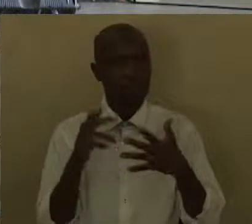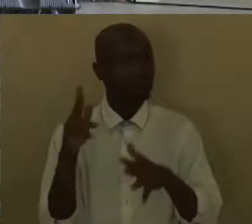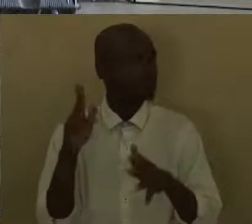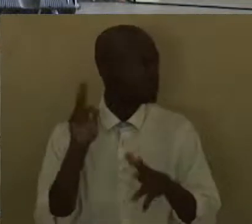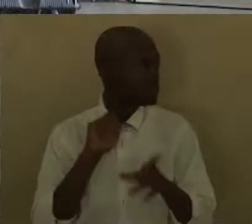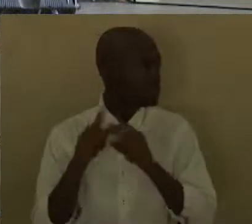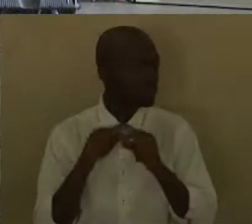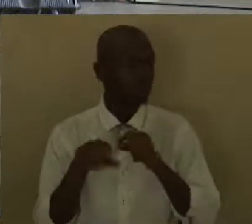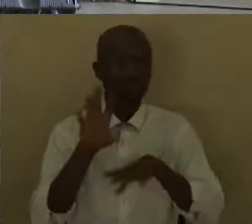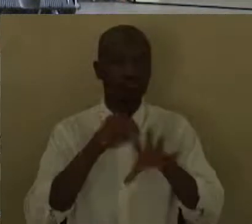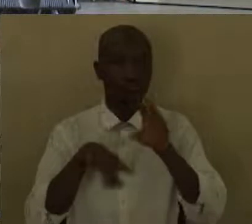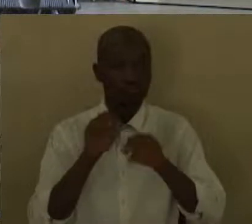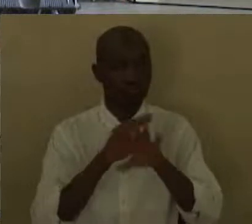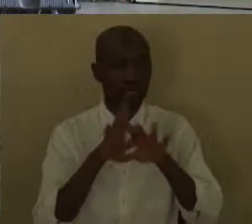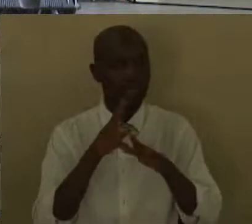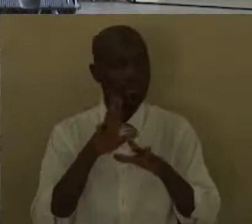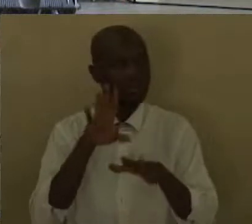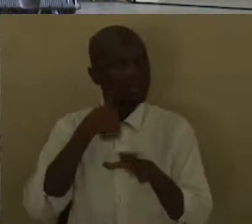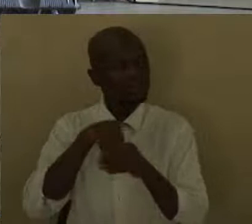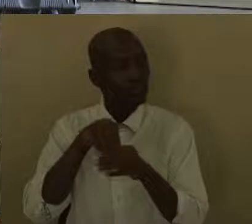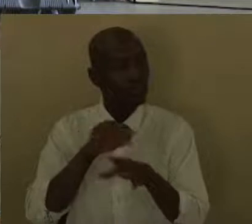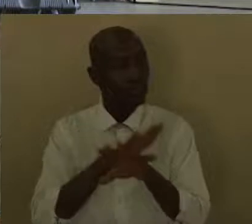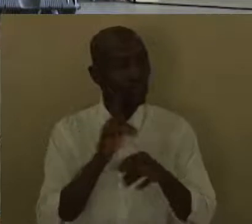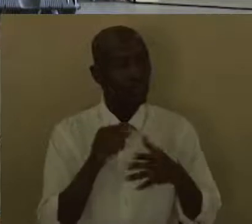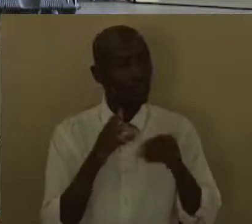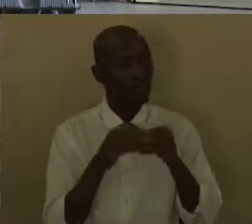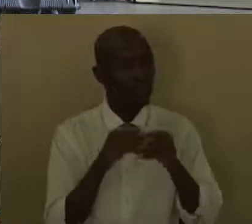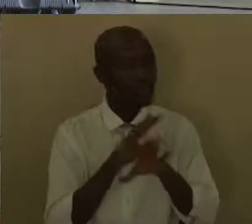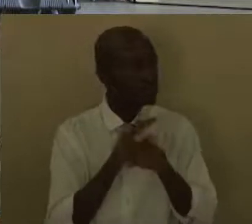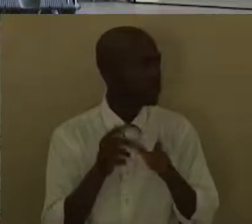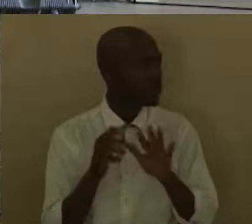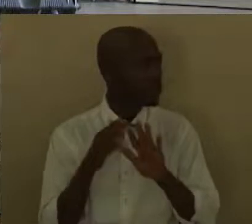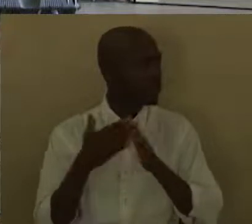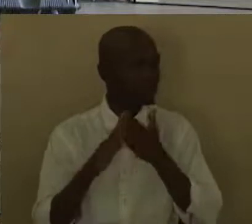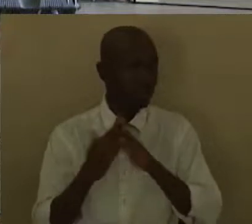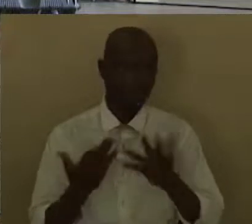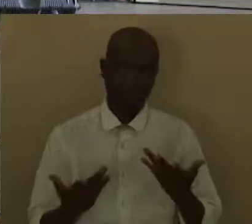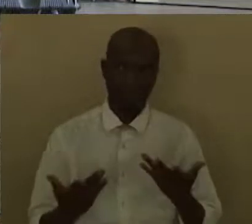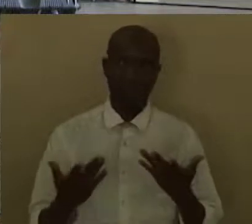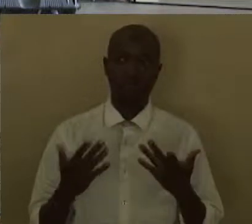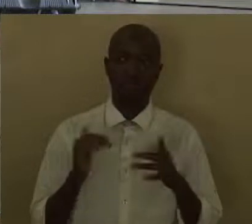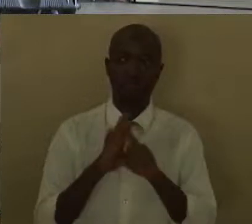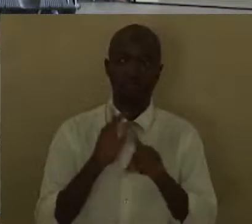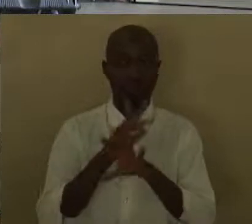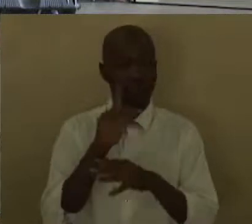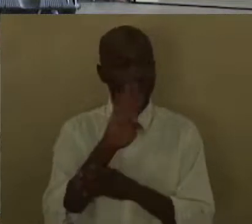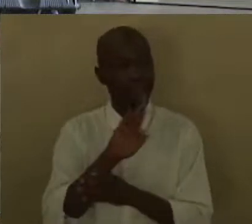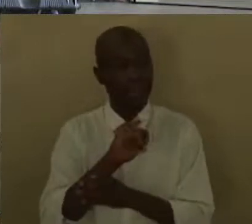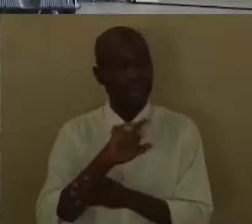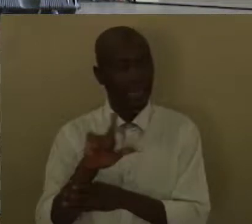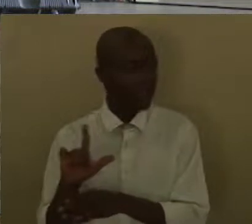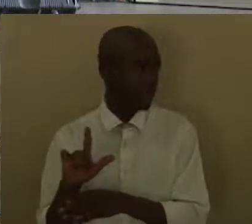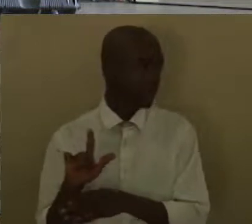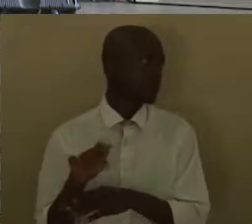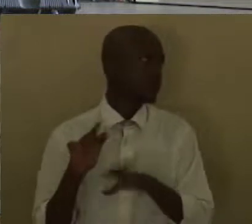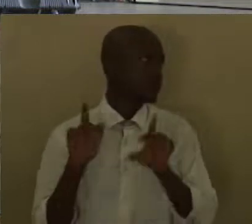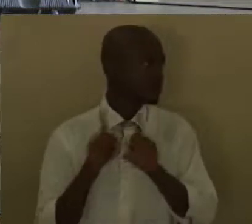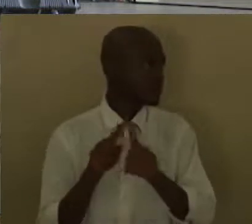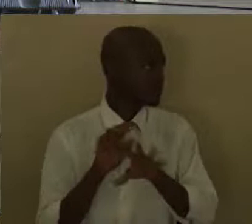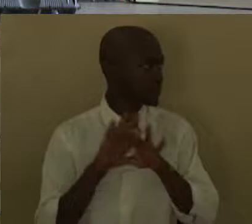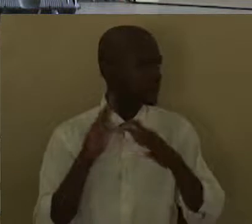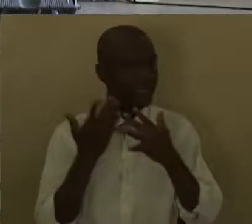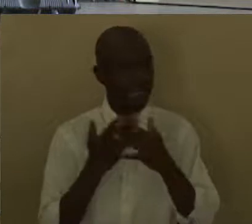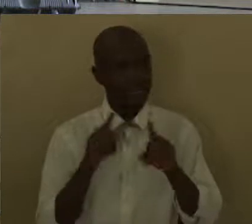inputs from you, yourselves, members of the community, members of the public, on the bill, as is the case